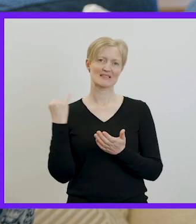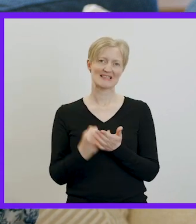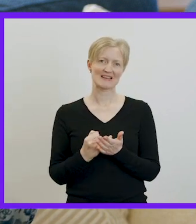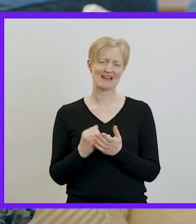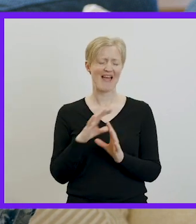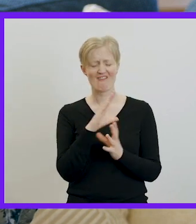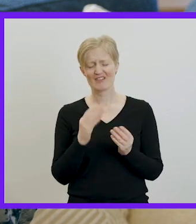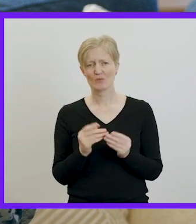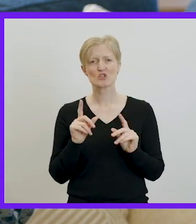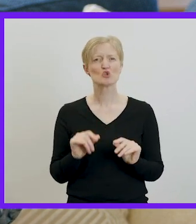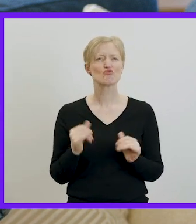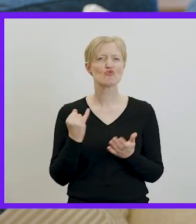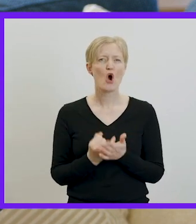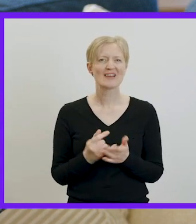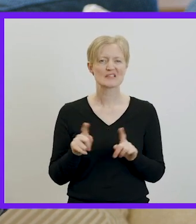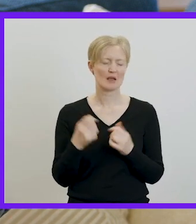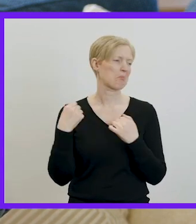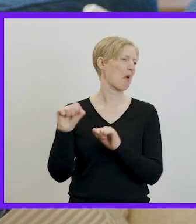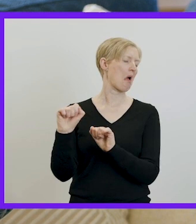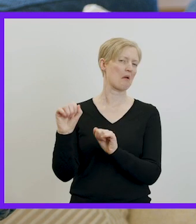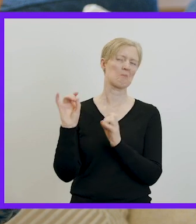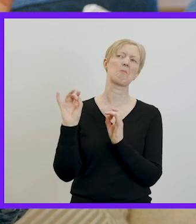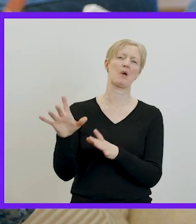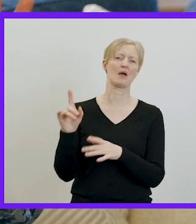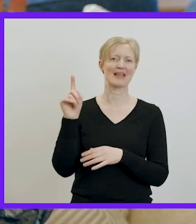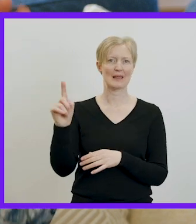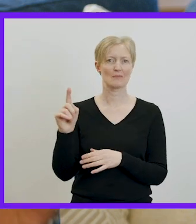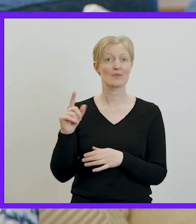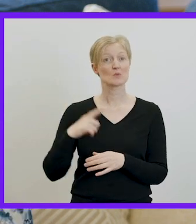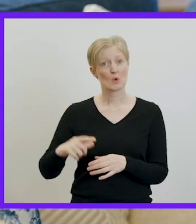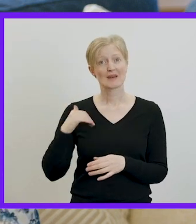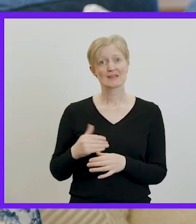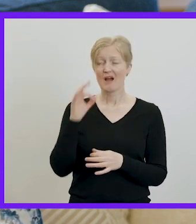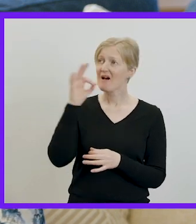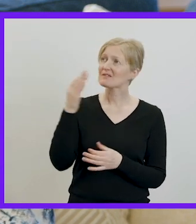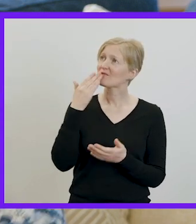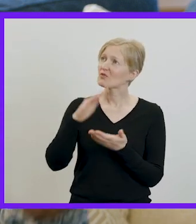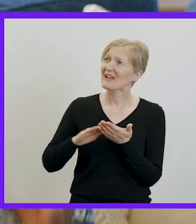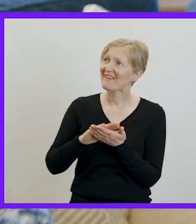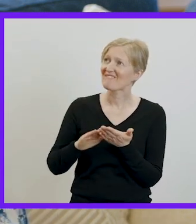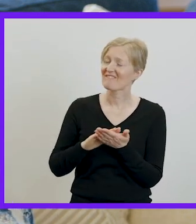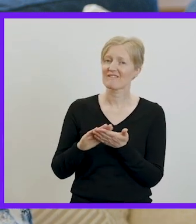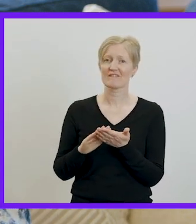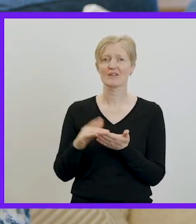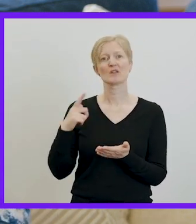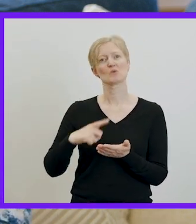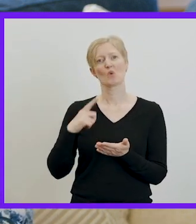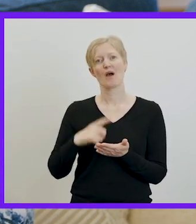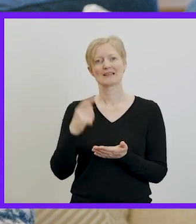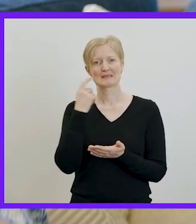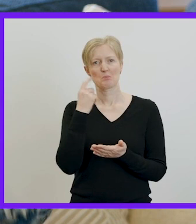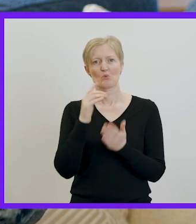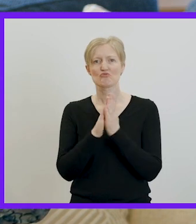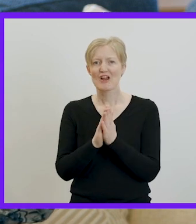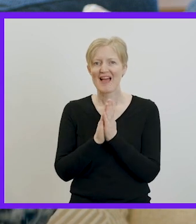we do wrong is like rebellion to God, and we have to ask Him for His forgiveness. So what we do is we pray a simple prayer.